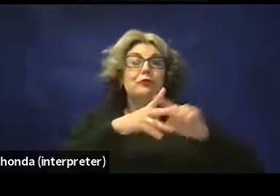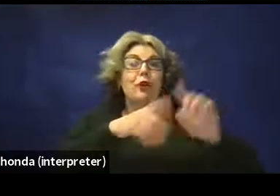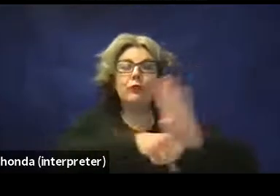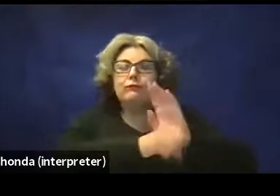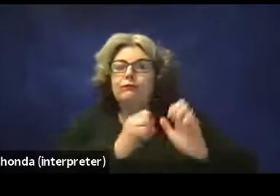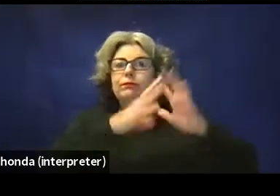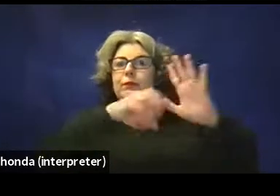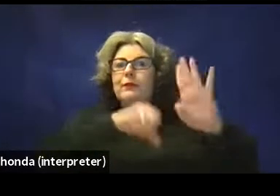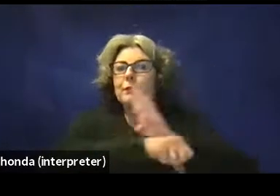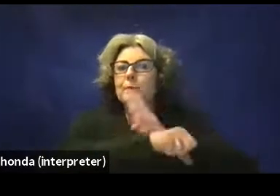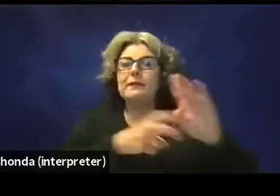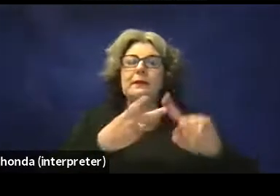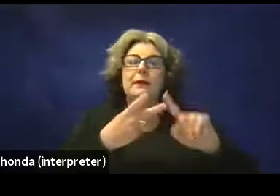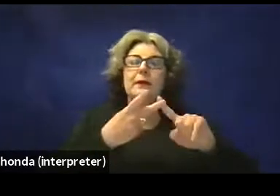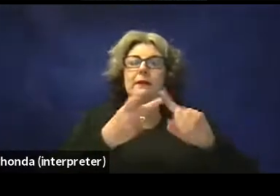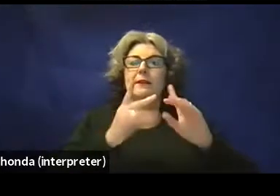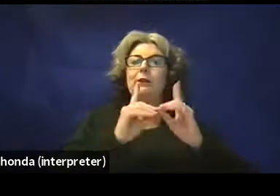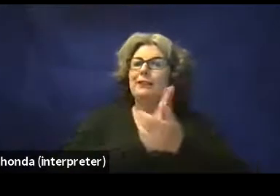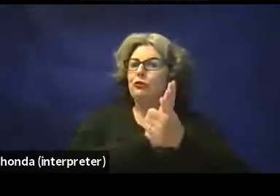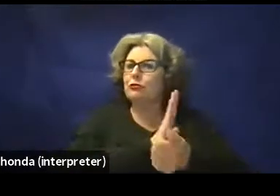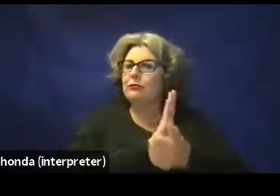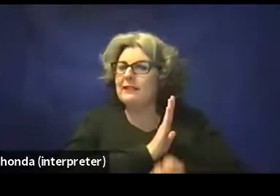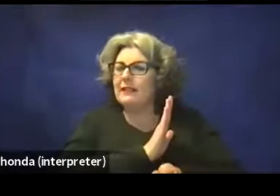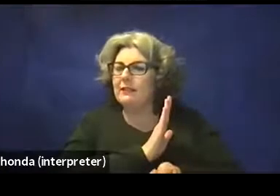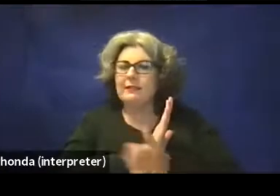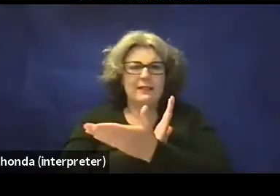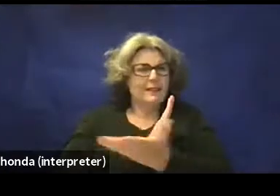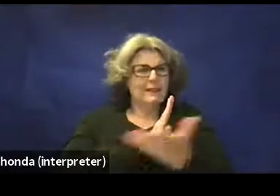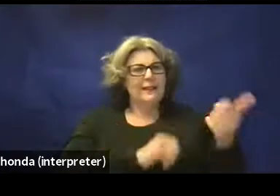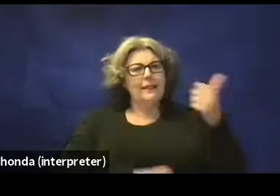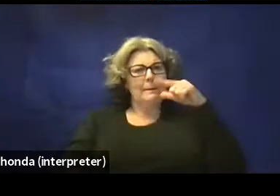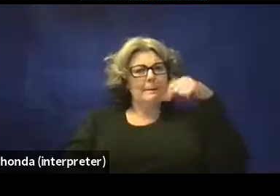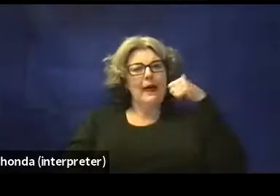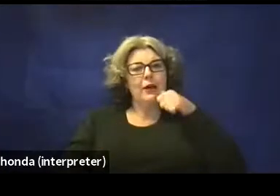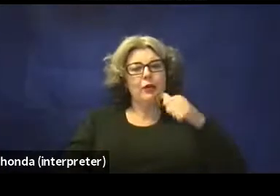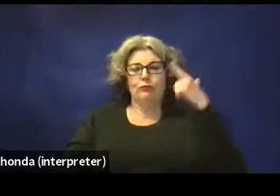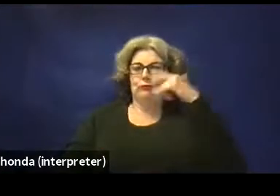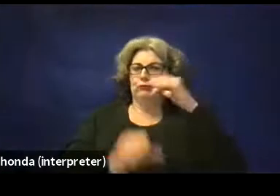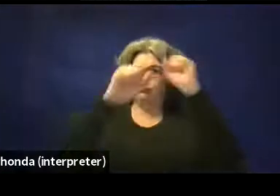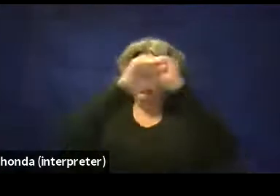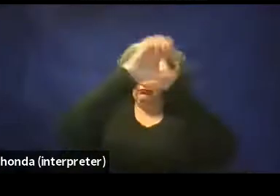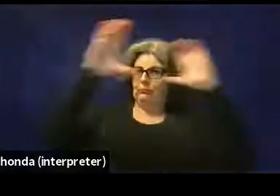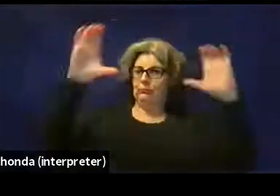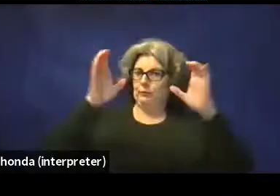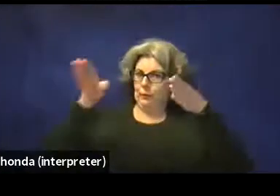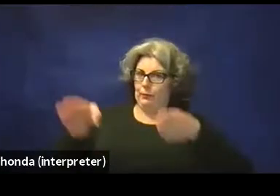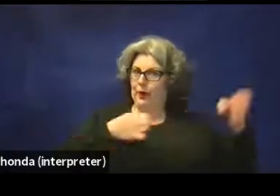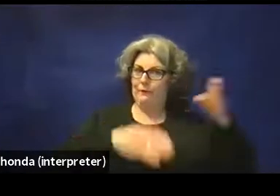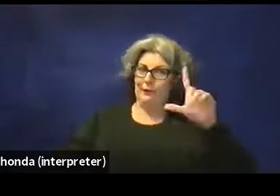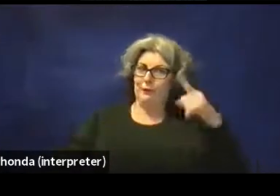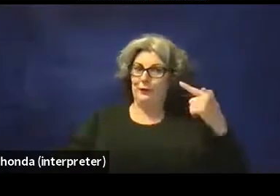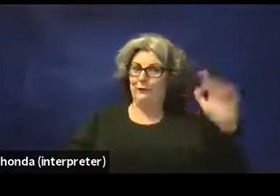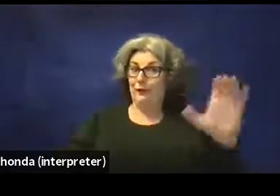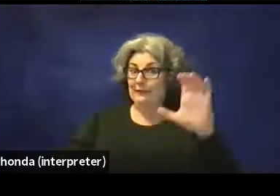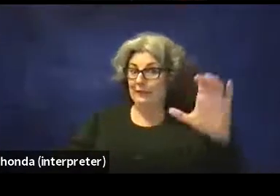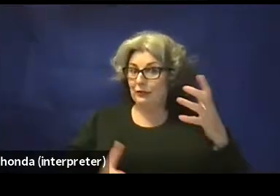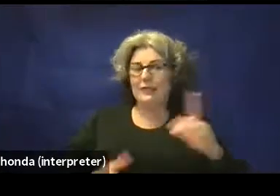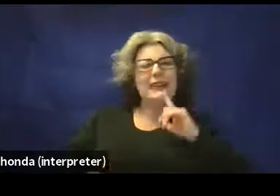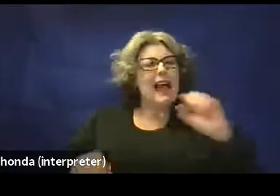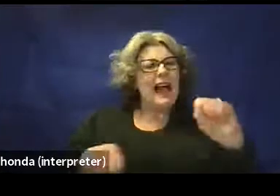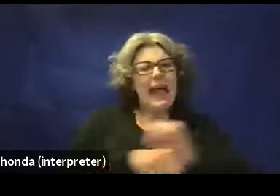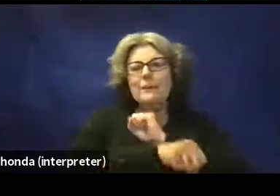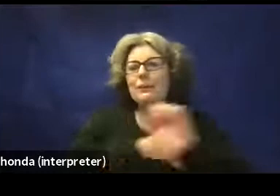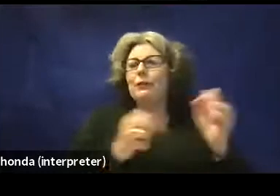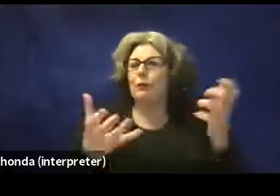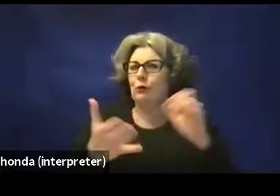business, increase their digital skills, getting them ready for what it looks like to be prepared for the 21st century. Absolutely, we